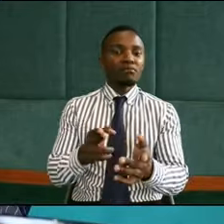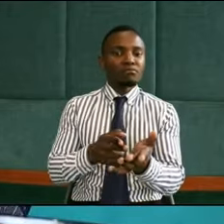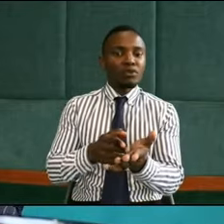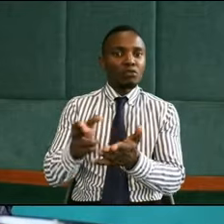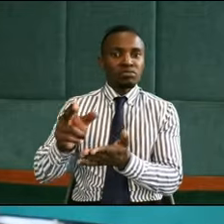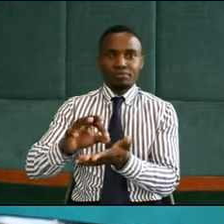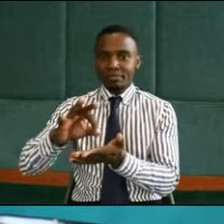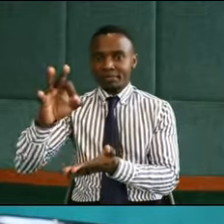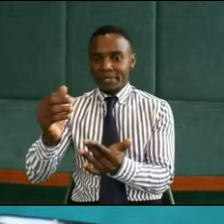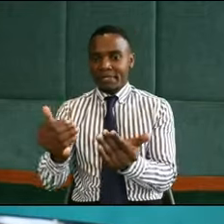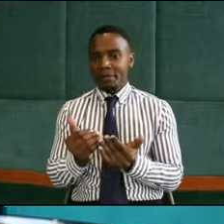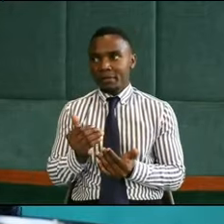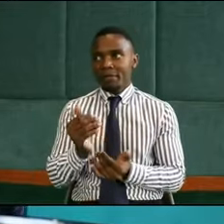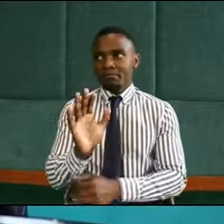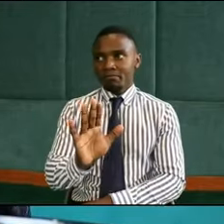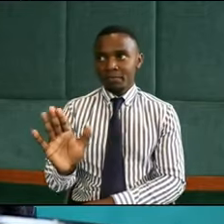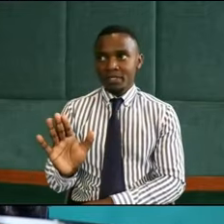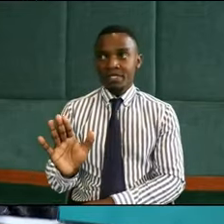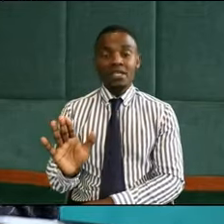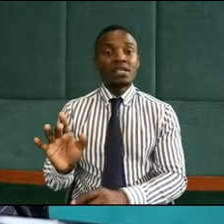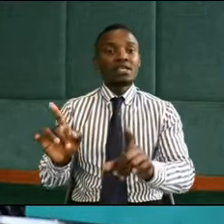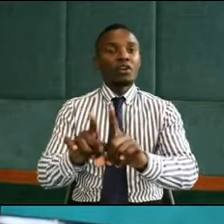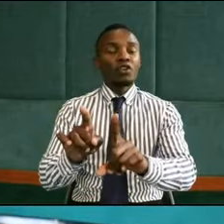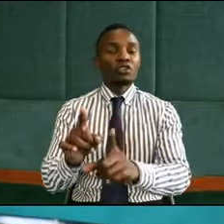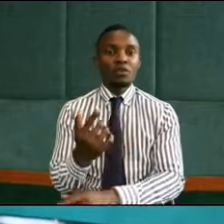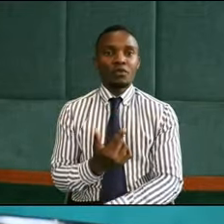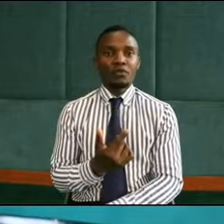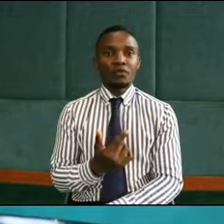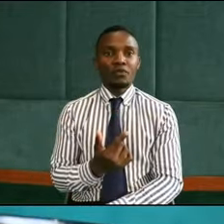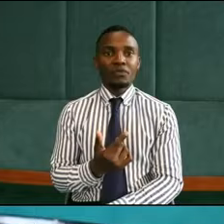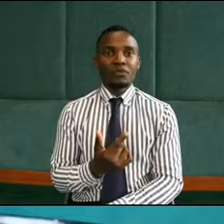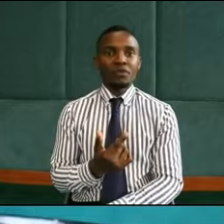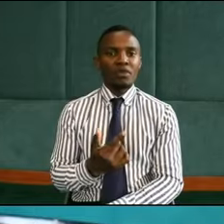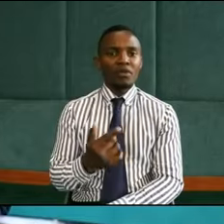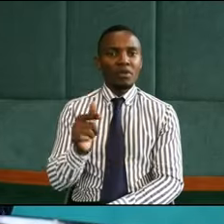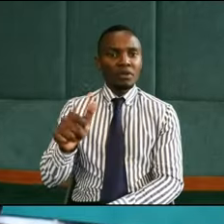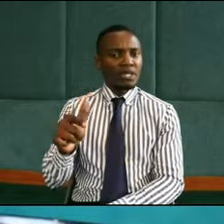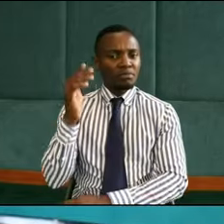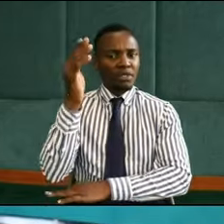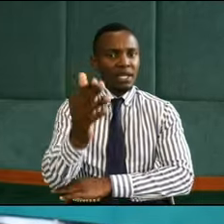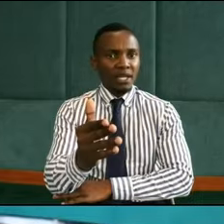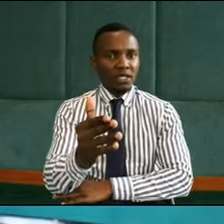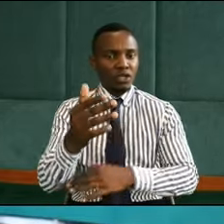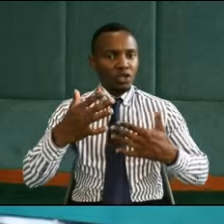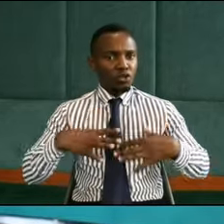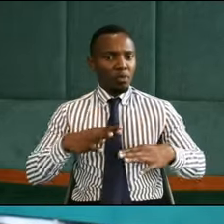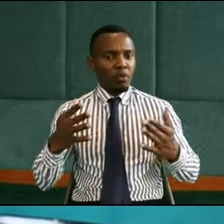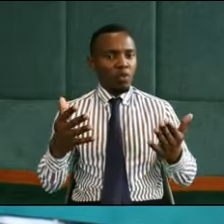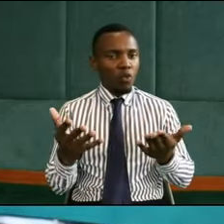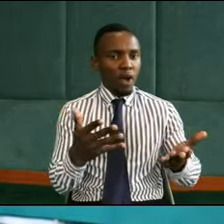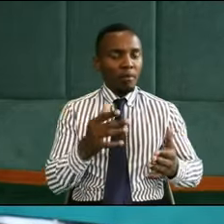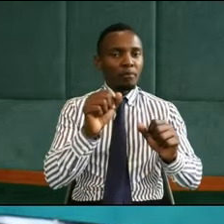much? Had this kindness been directed to them when they could see and feel